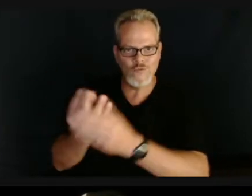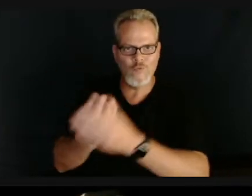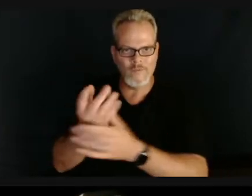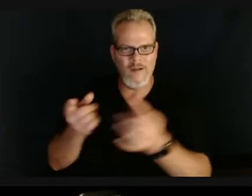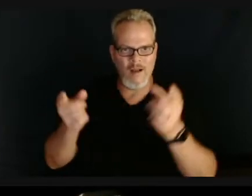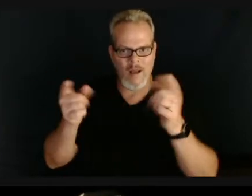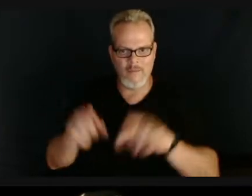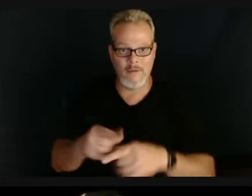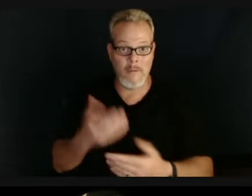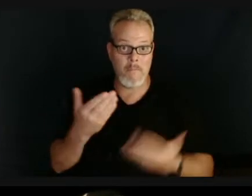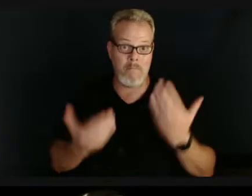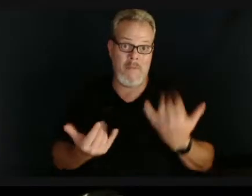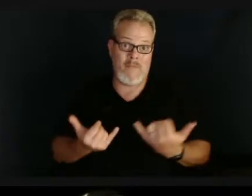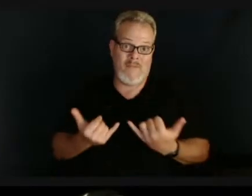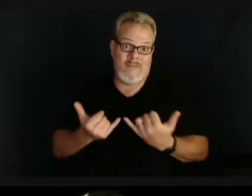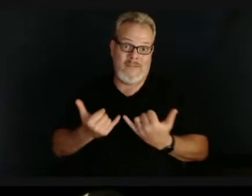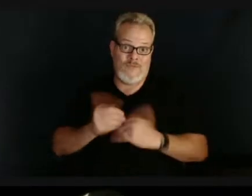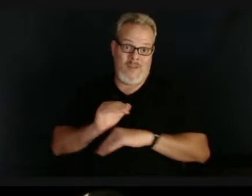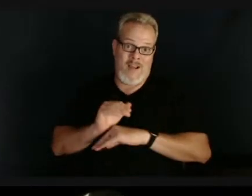Might be tonight,